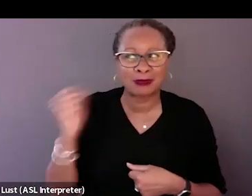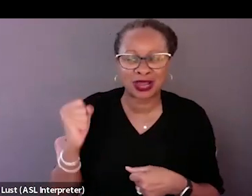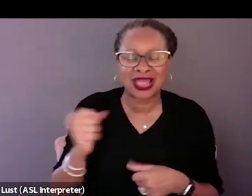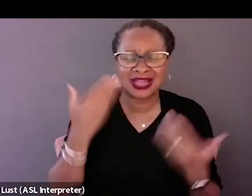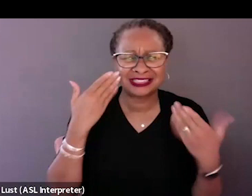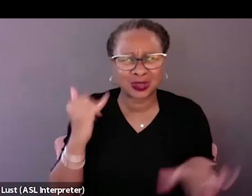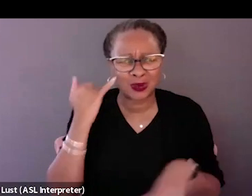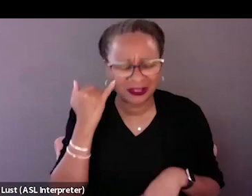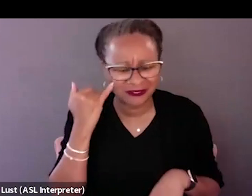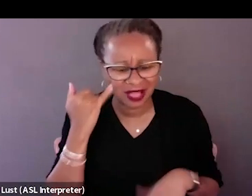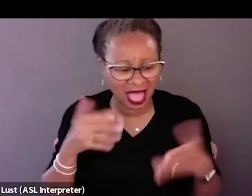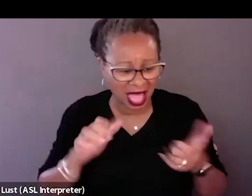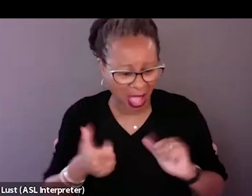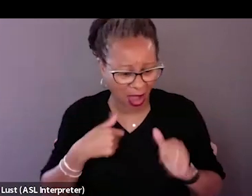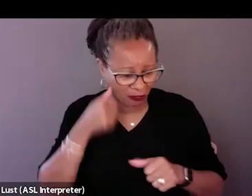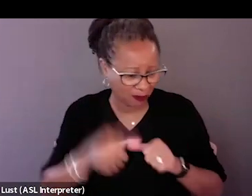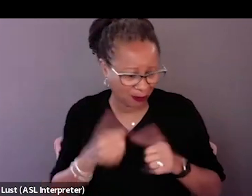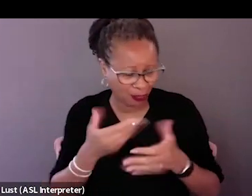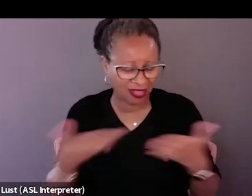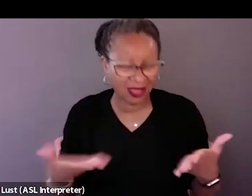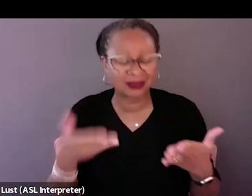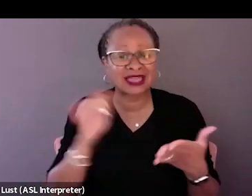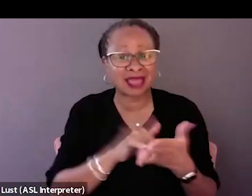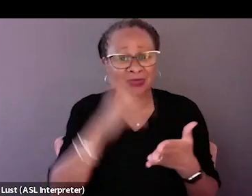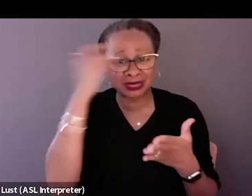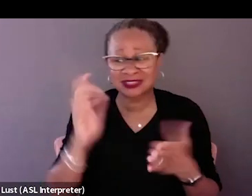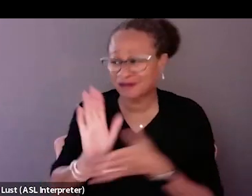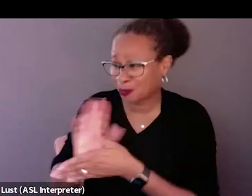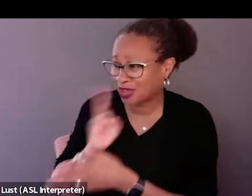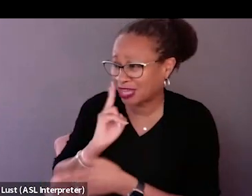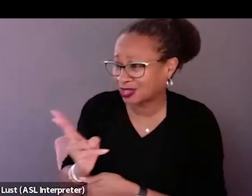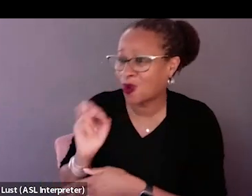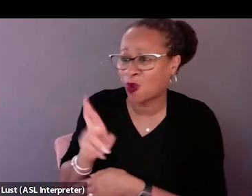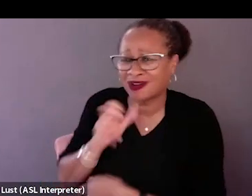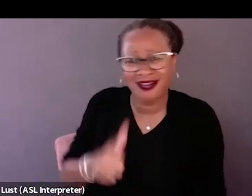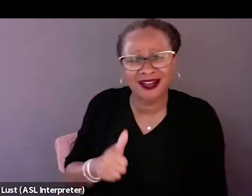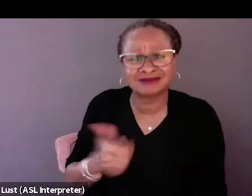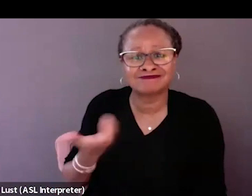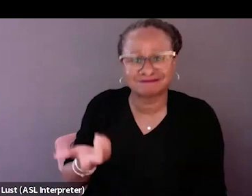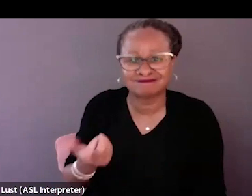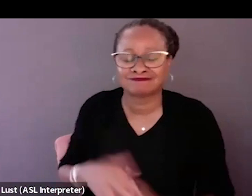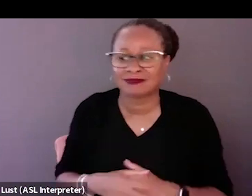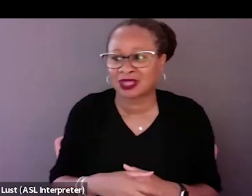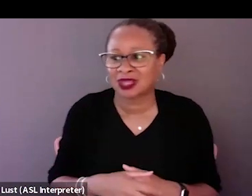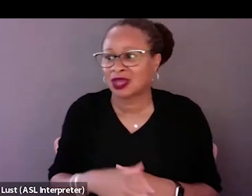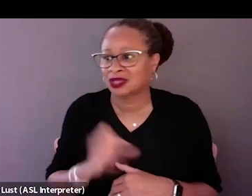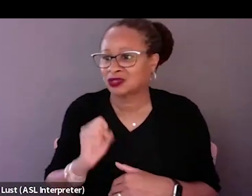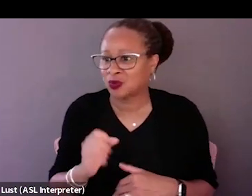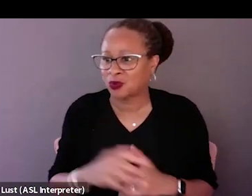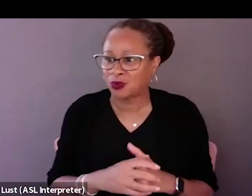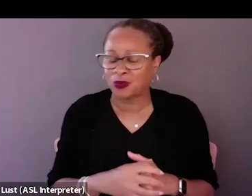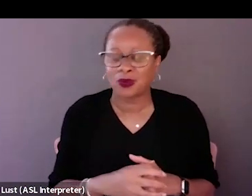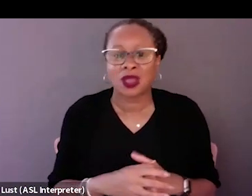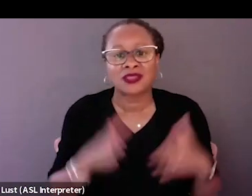the way I was remembering things was because of the movies or not. And so there was a